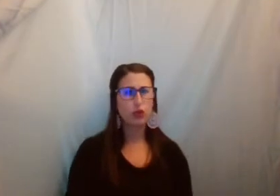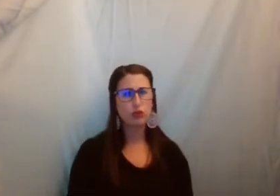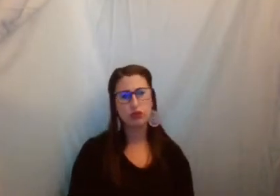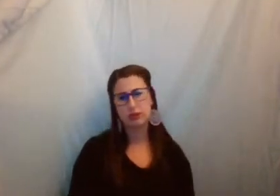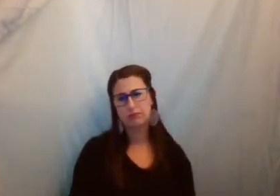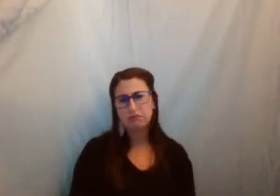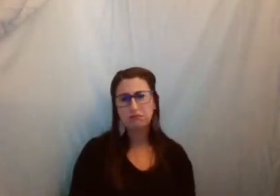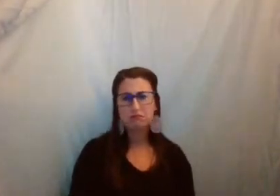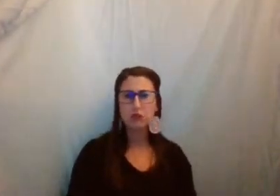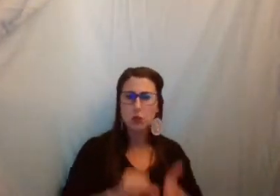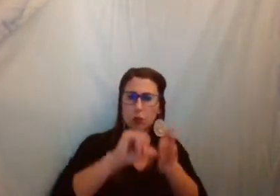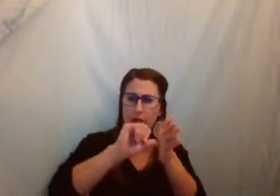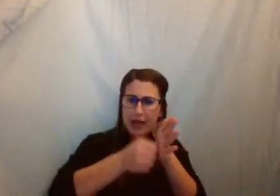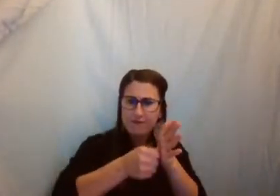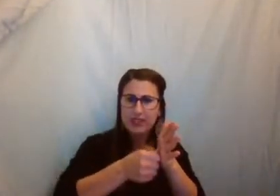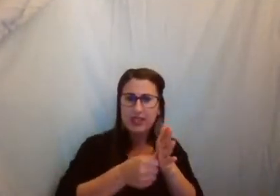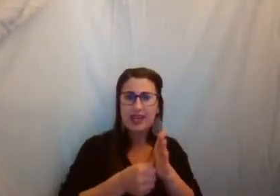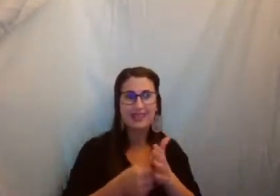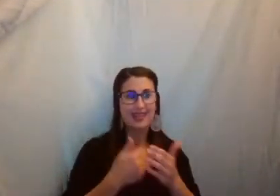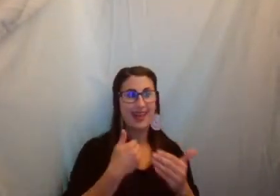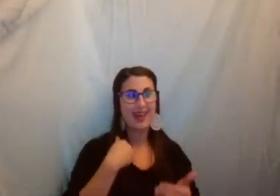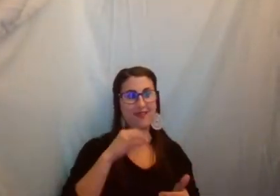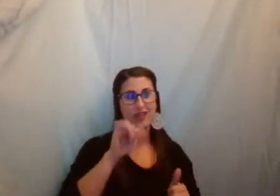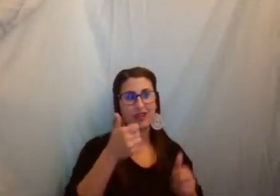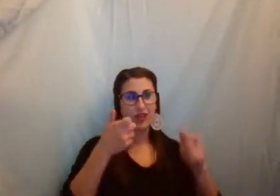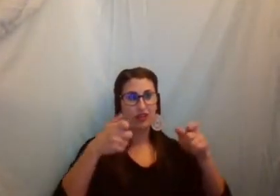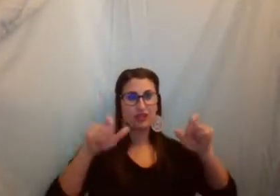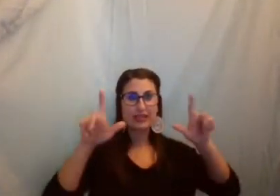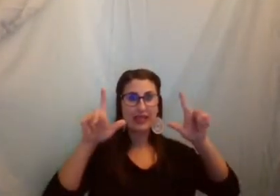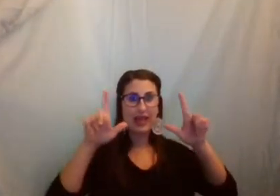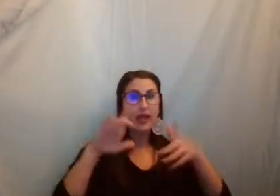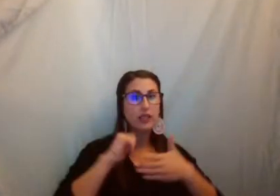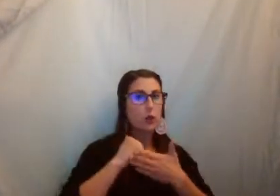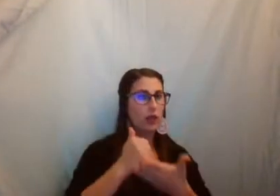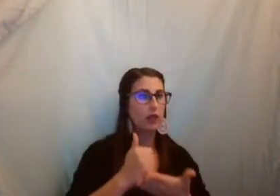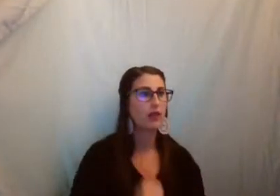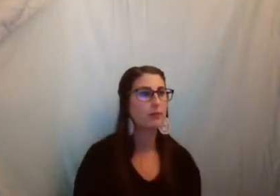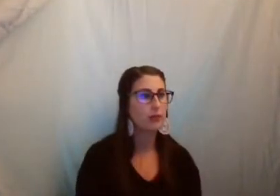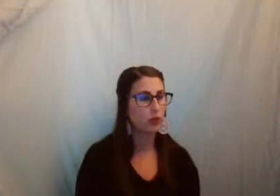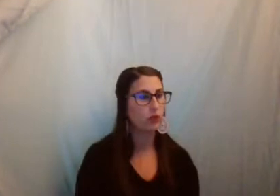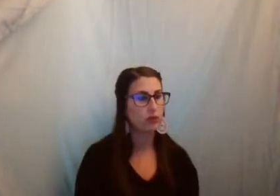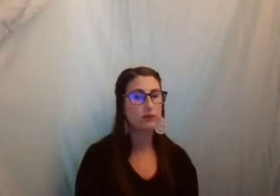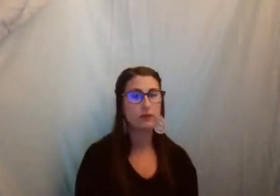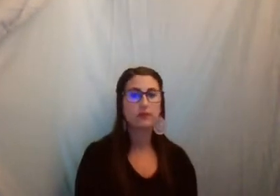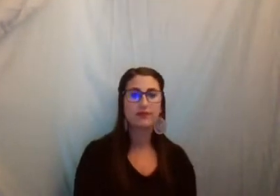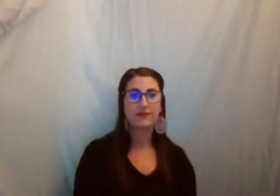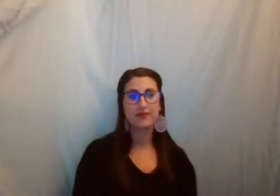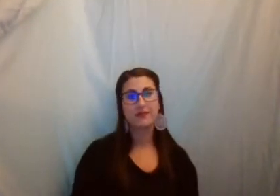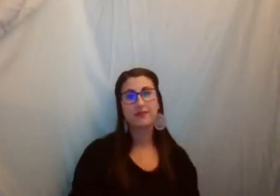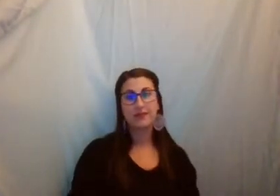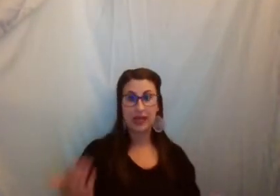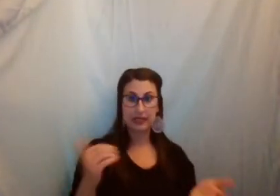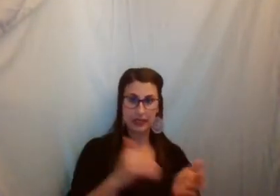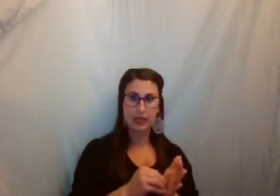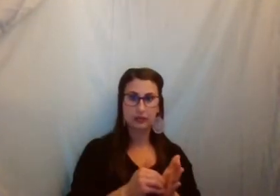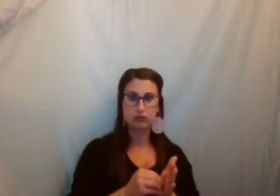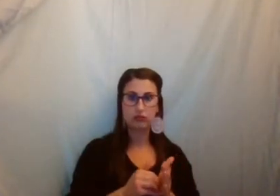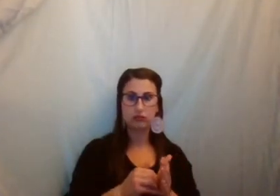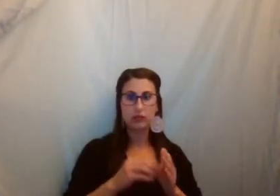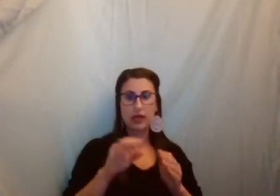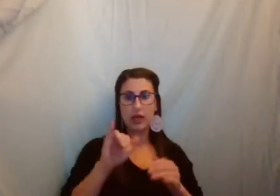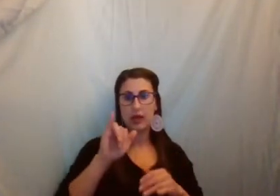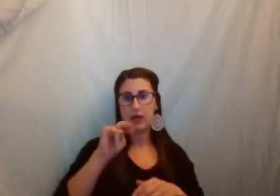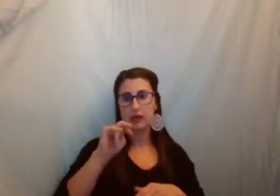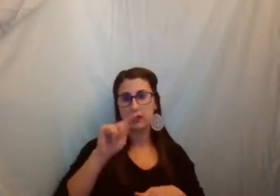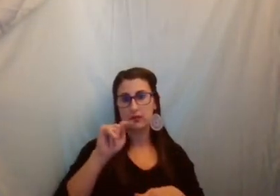So to just reiterate this, I have another slide that will help us. Alright, so integer song